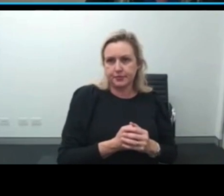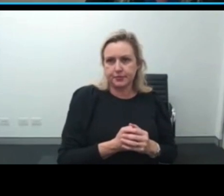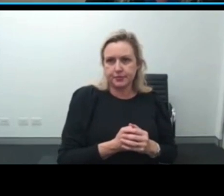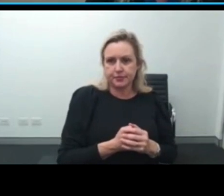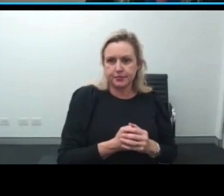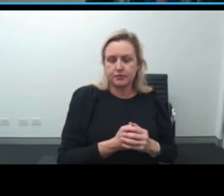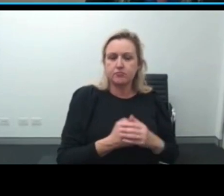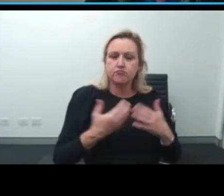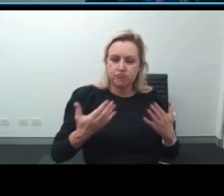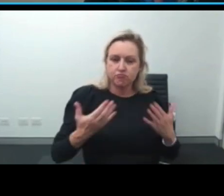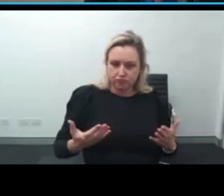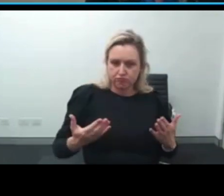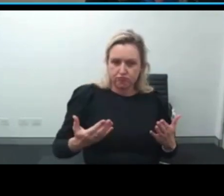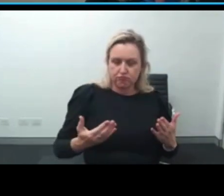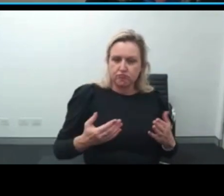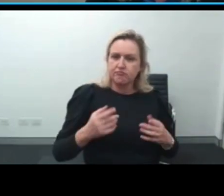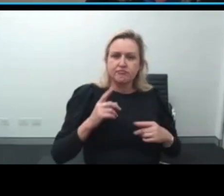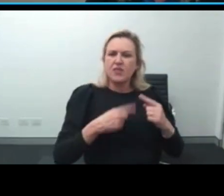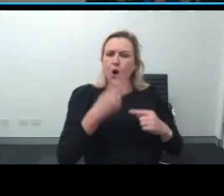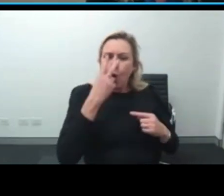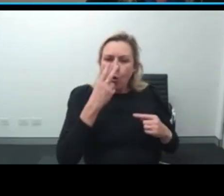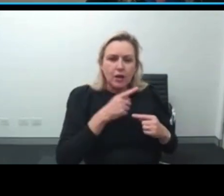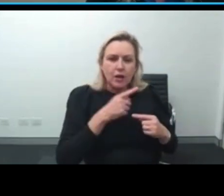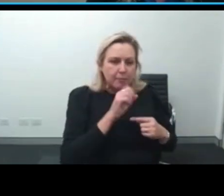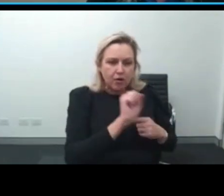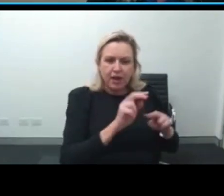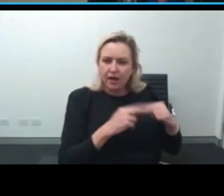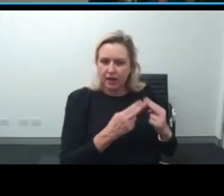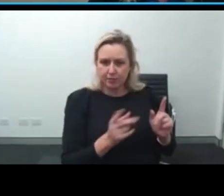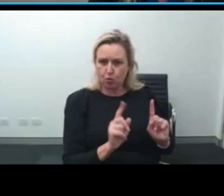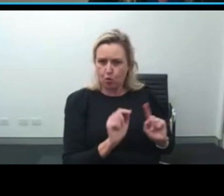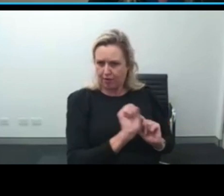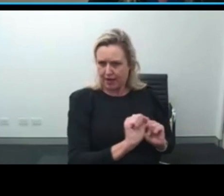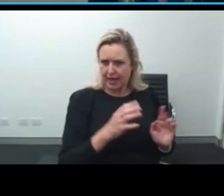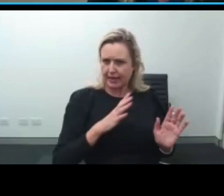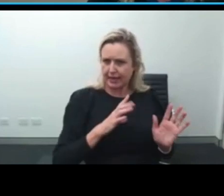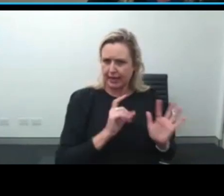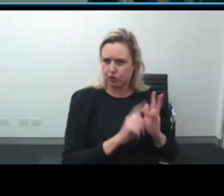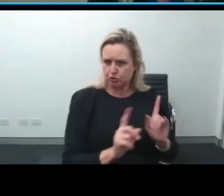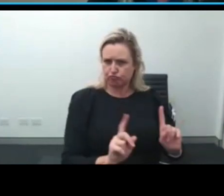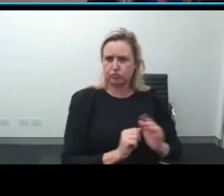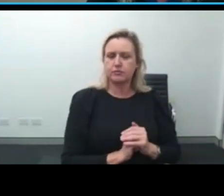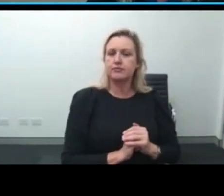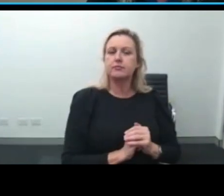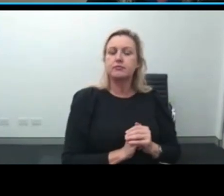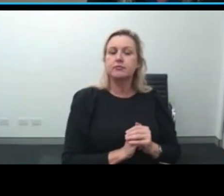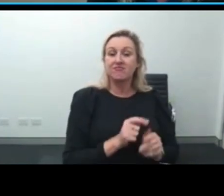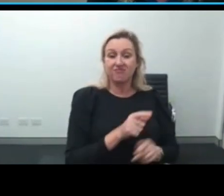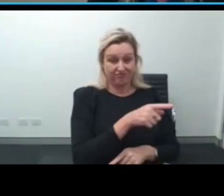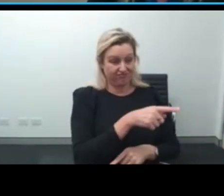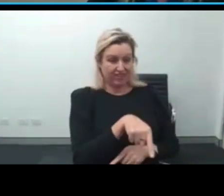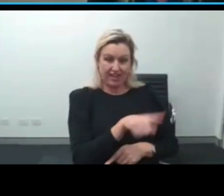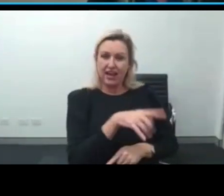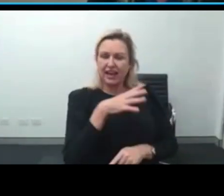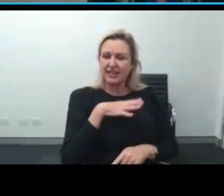So what about older people and their families? What do they need to do? Care recipients will have to consent